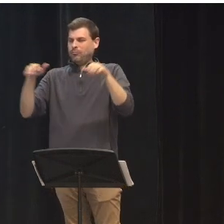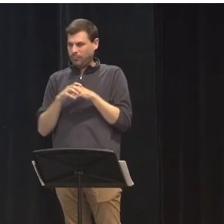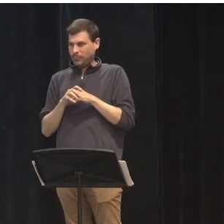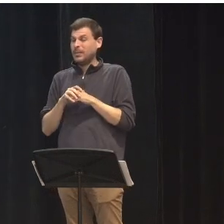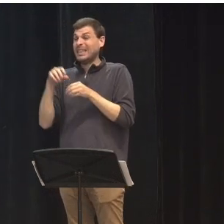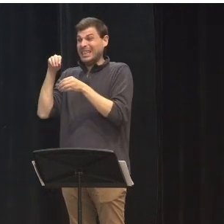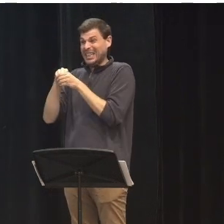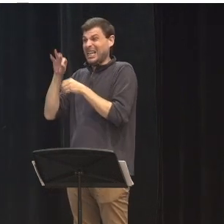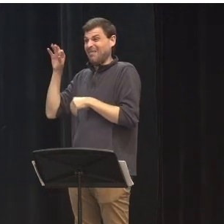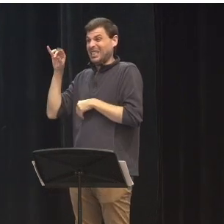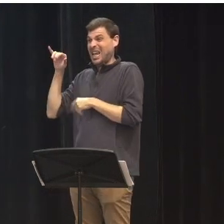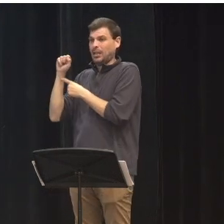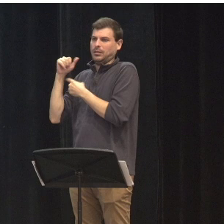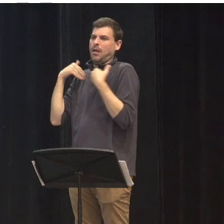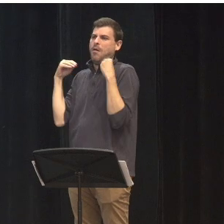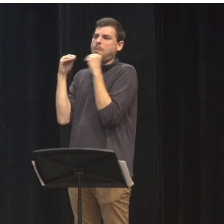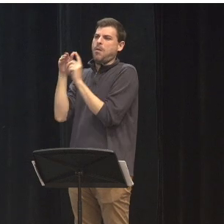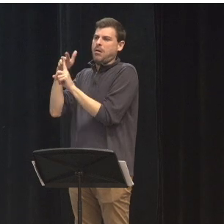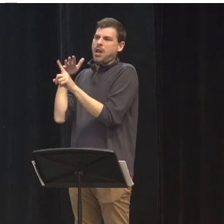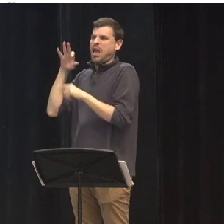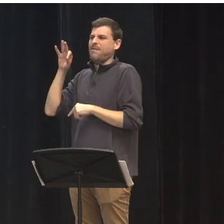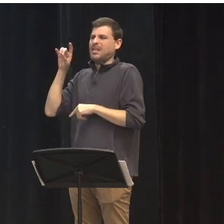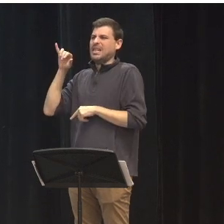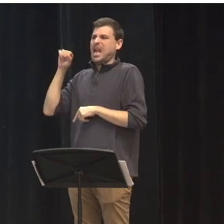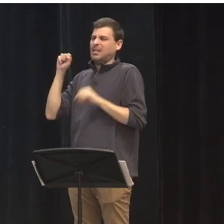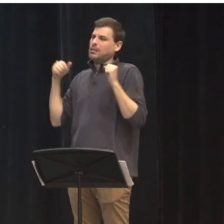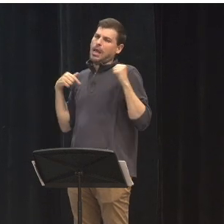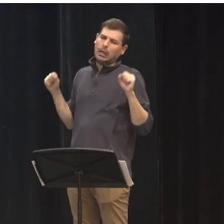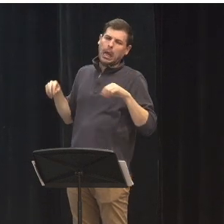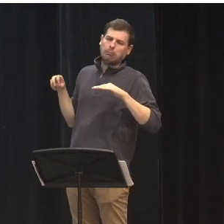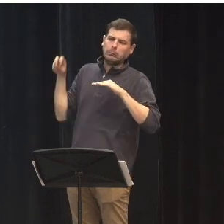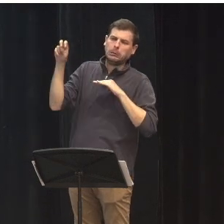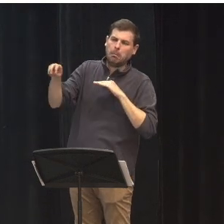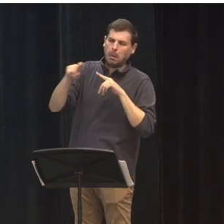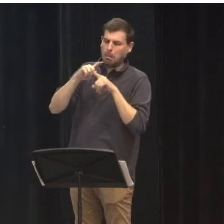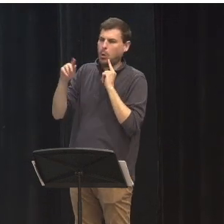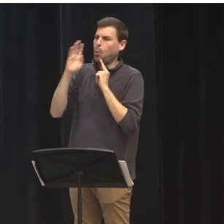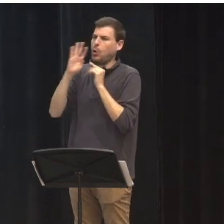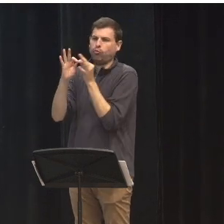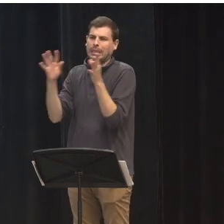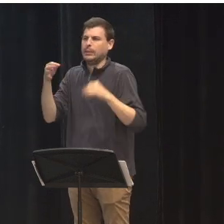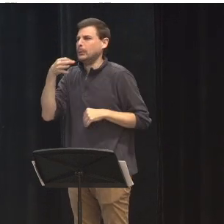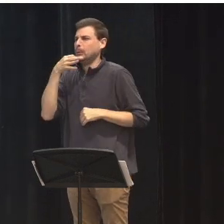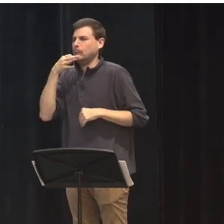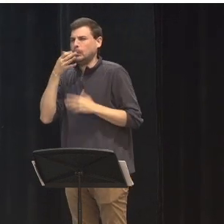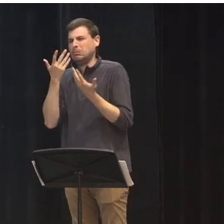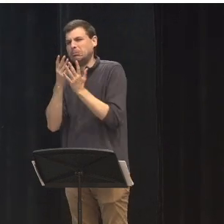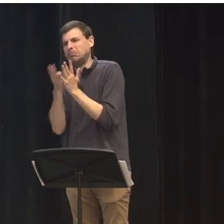FEIS. The FEIS, I'll skip ahead a little bit, is scheduled for release towards the end of the year.